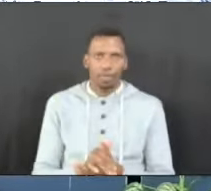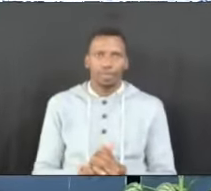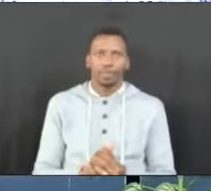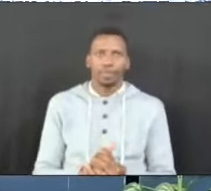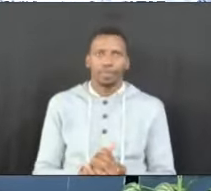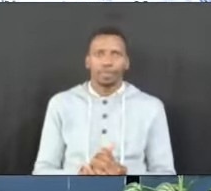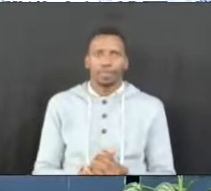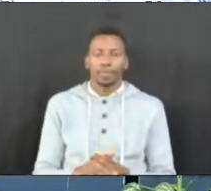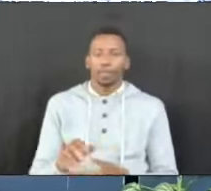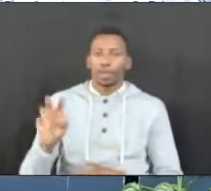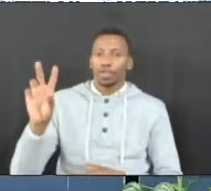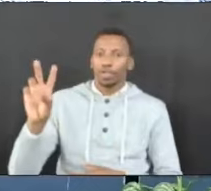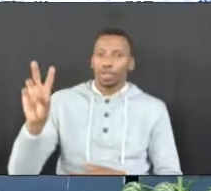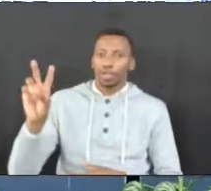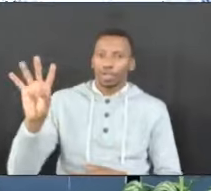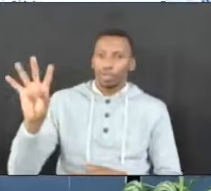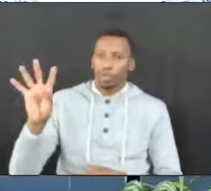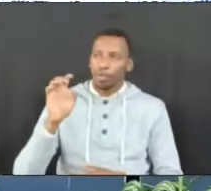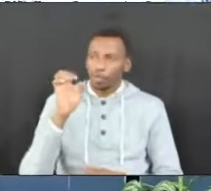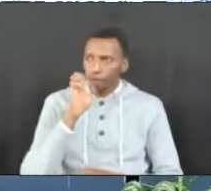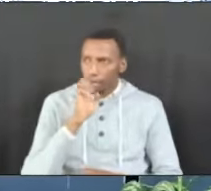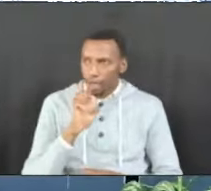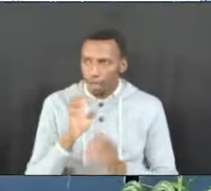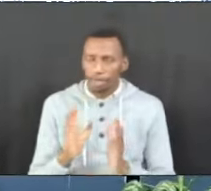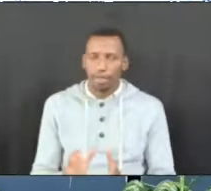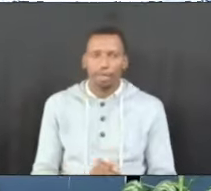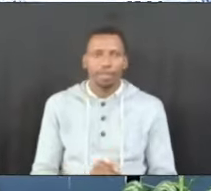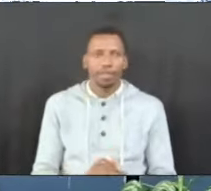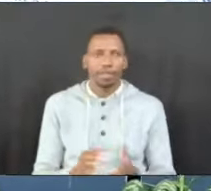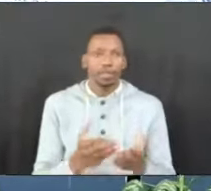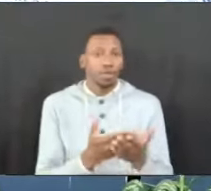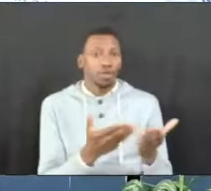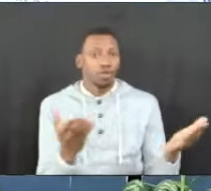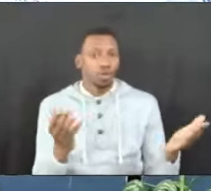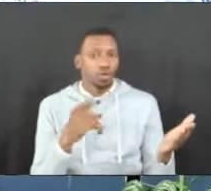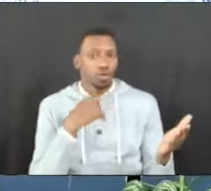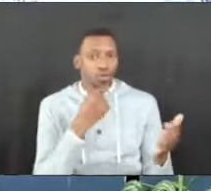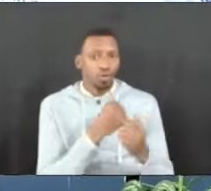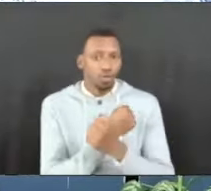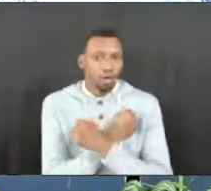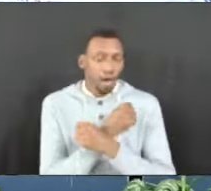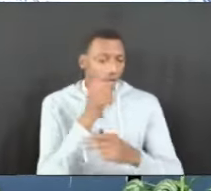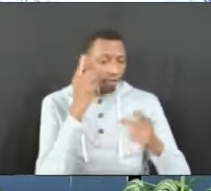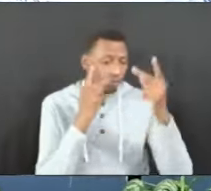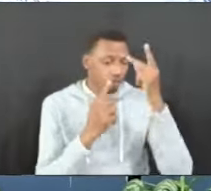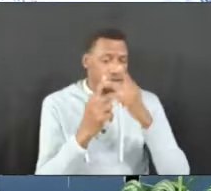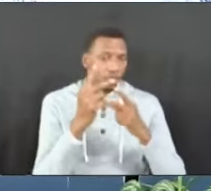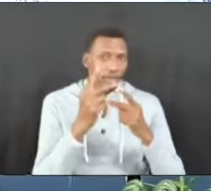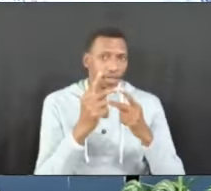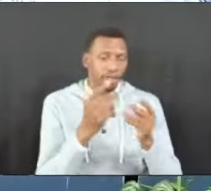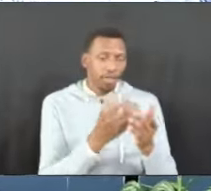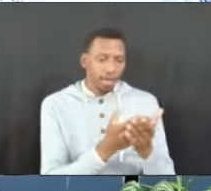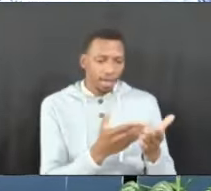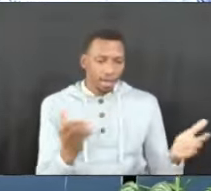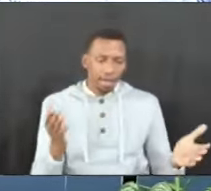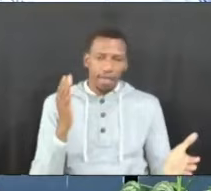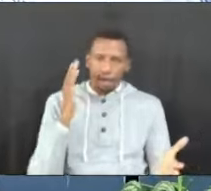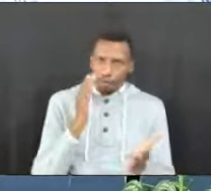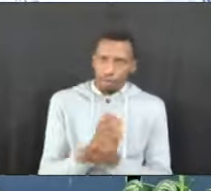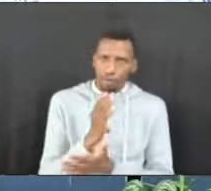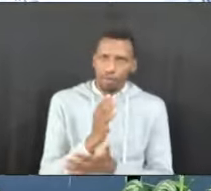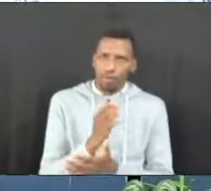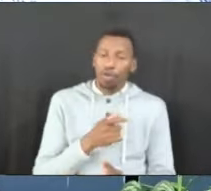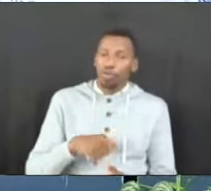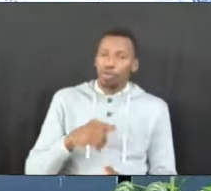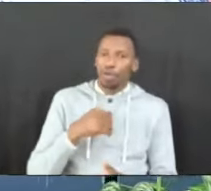the 24 elders, those of us who love prophecy, they are proof that we have a